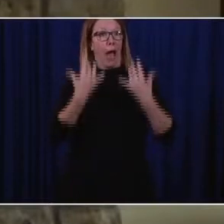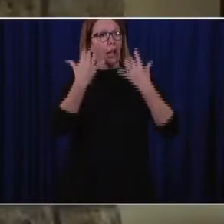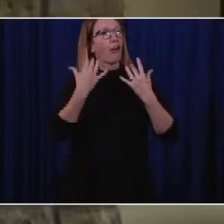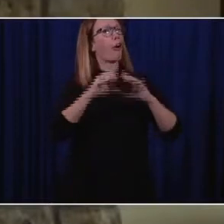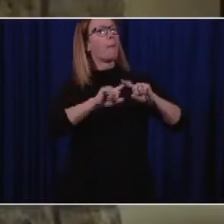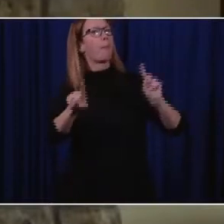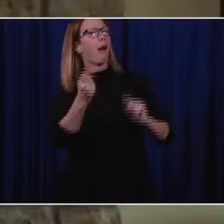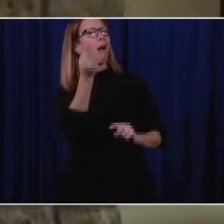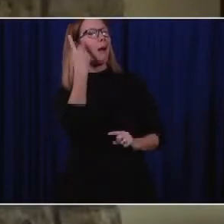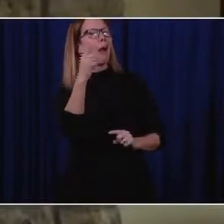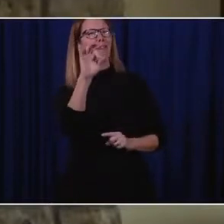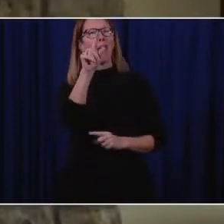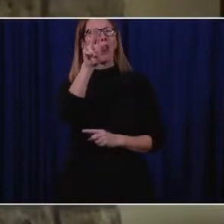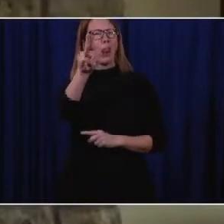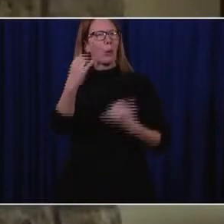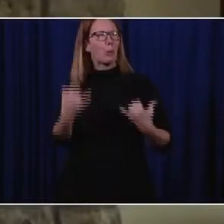hype.